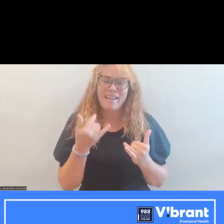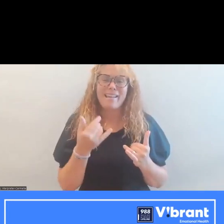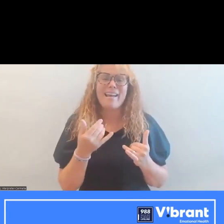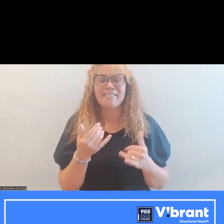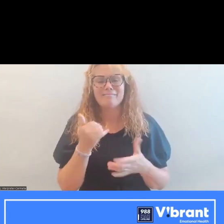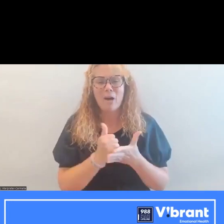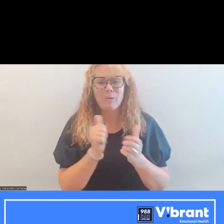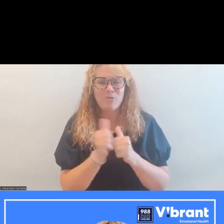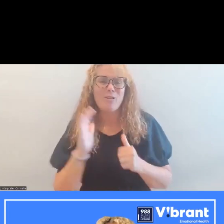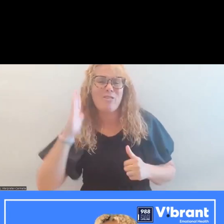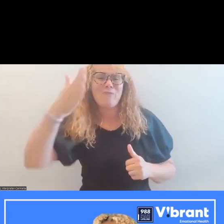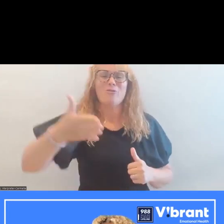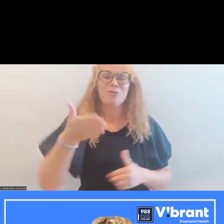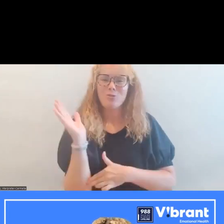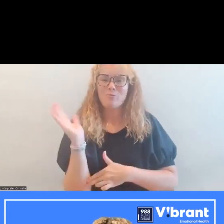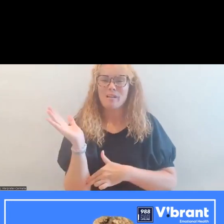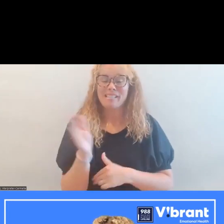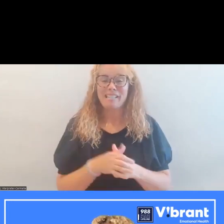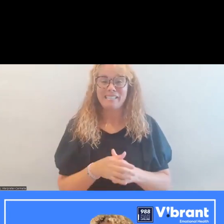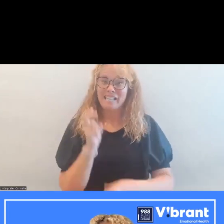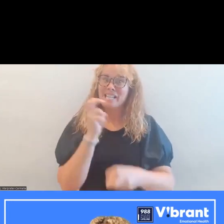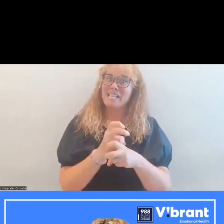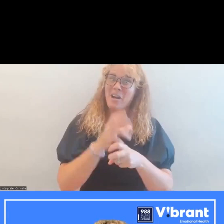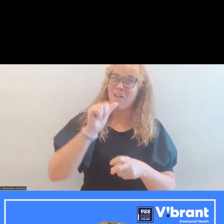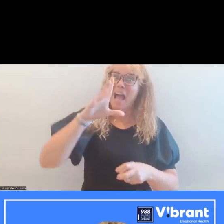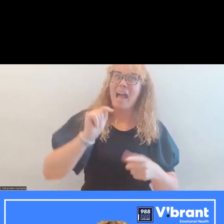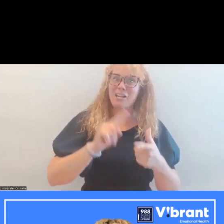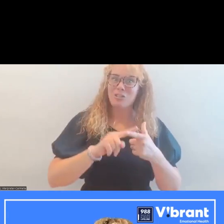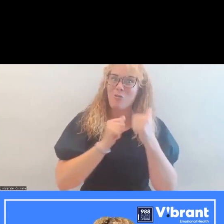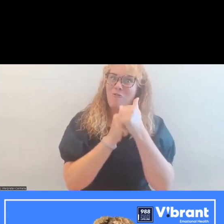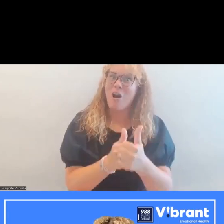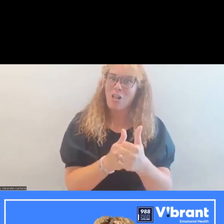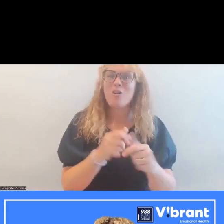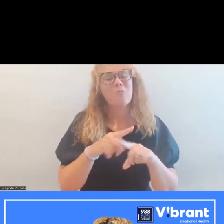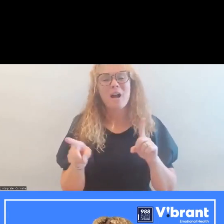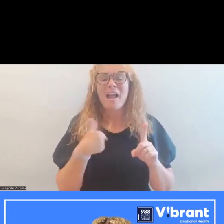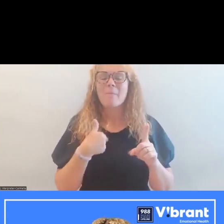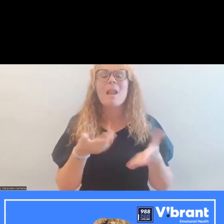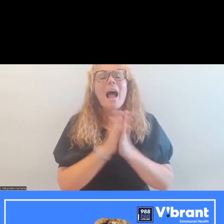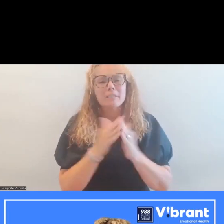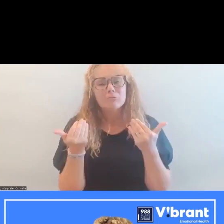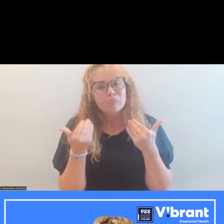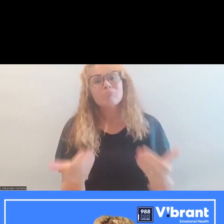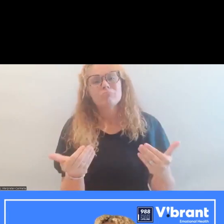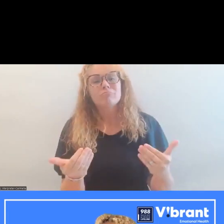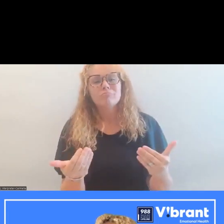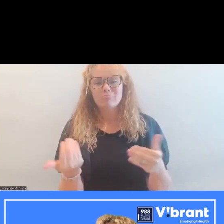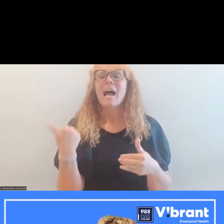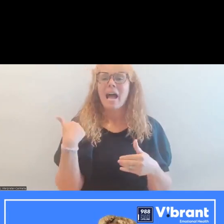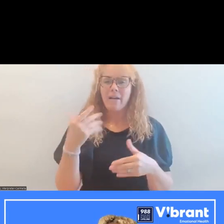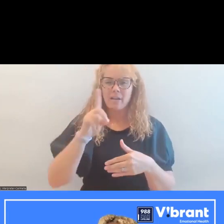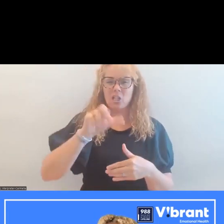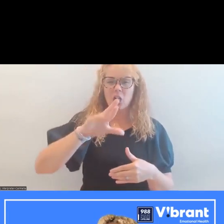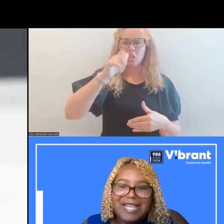presentation. So it's going to be a tough act to follow, but I'm going to ask us to move forward. And we have Dr.